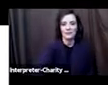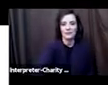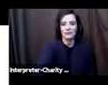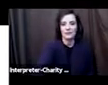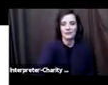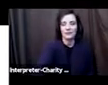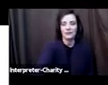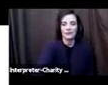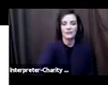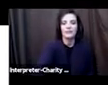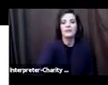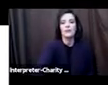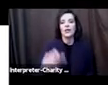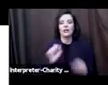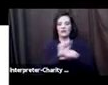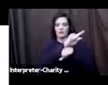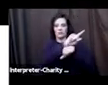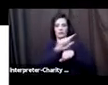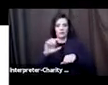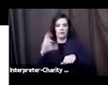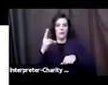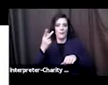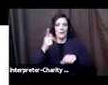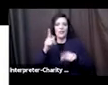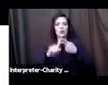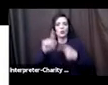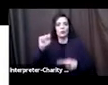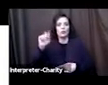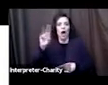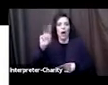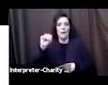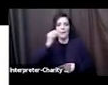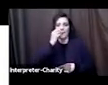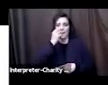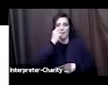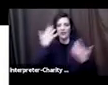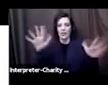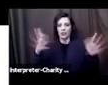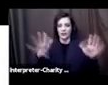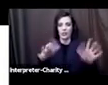ago. There's a whole lot of folks out there that love to tinker and